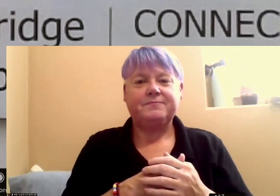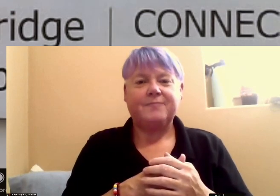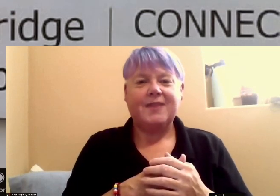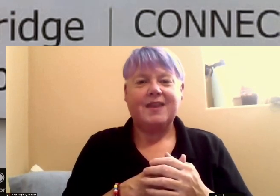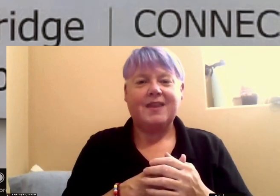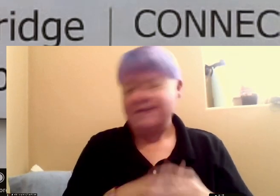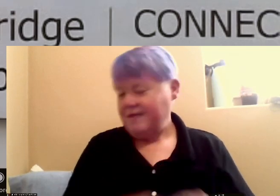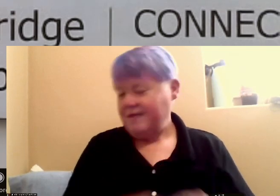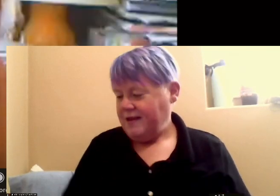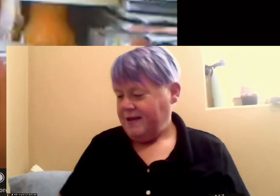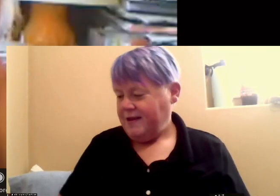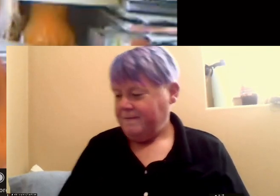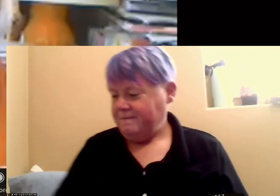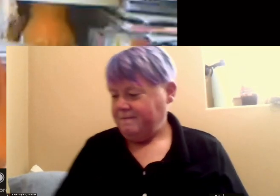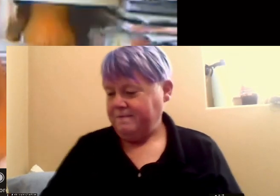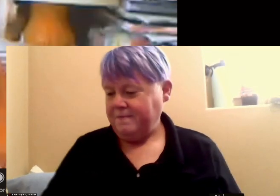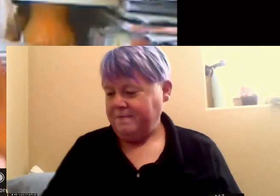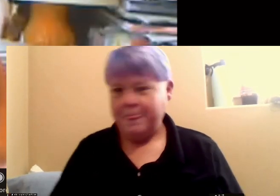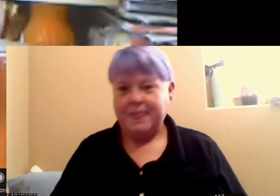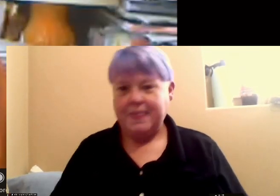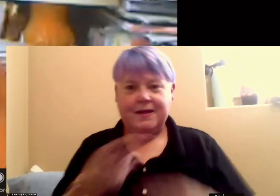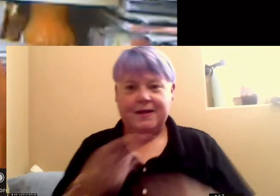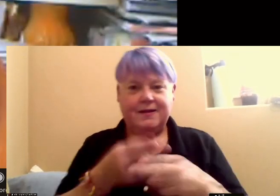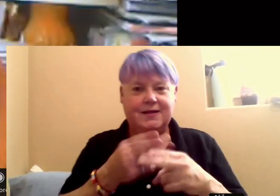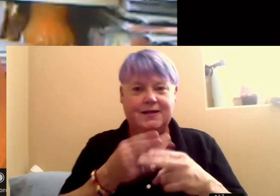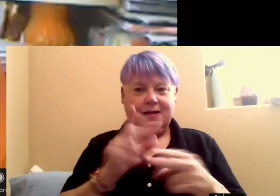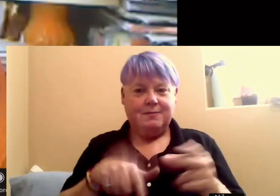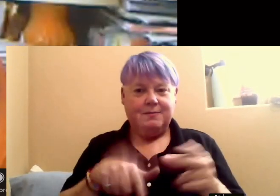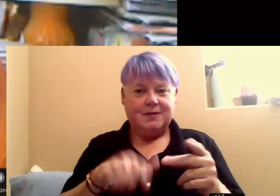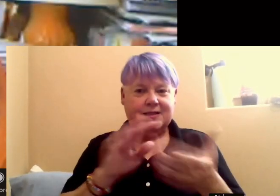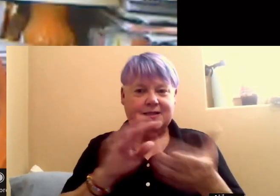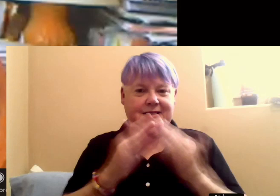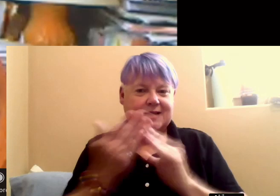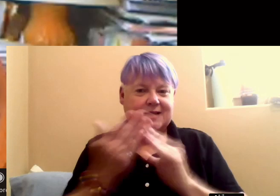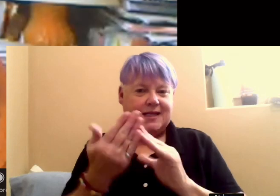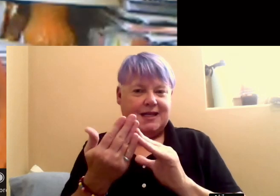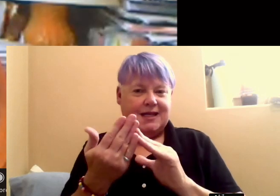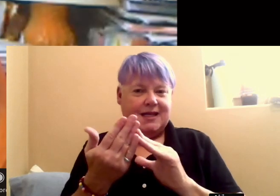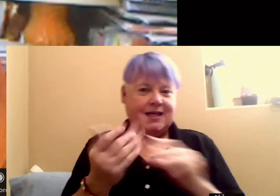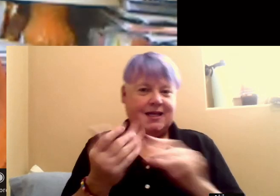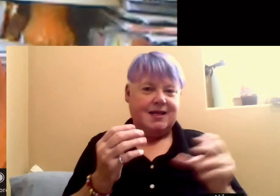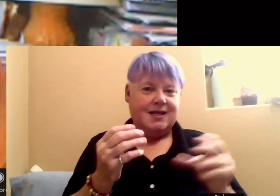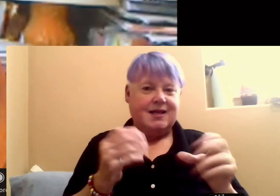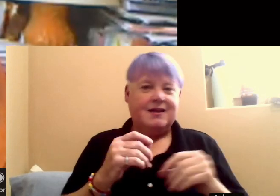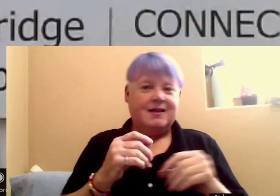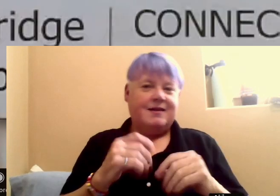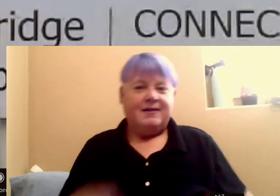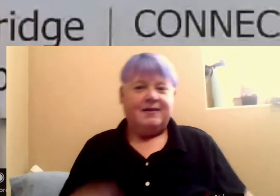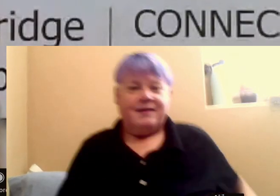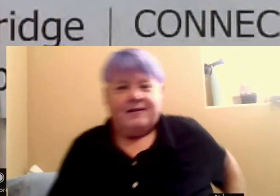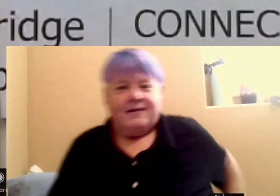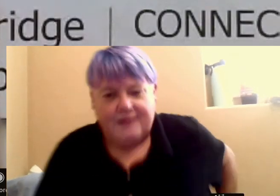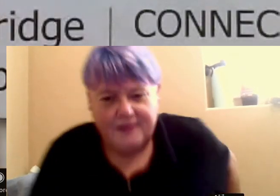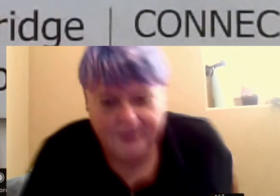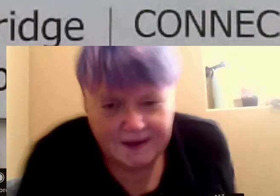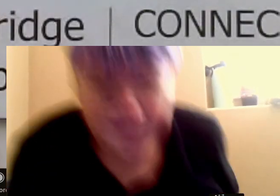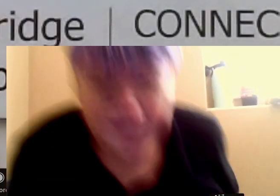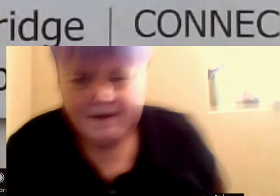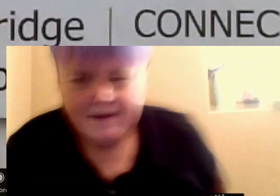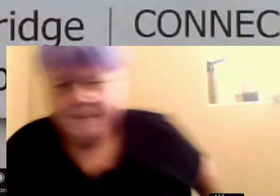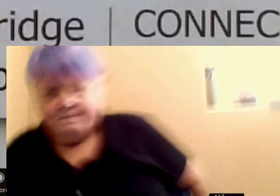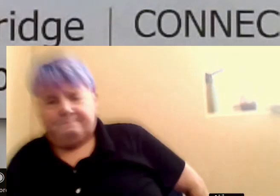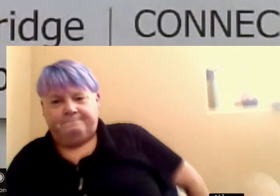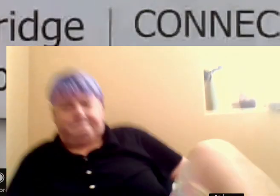Though I could be They're in a nameless city that resembles Edmonton more than it resembles any other city. So they'd love to know how